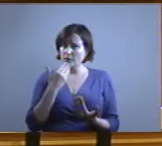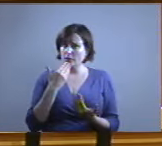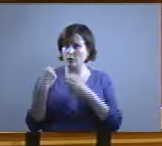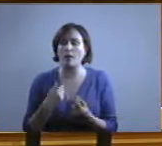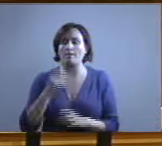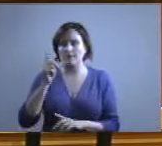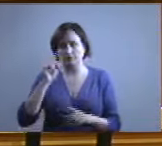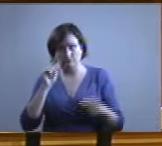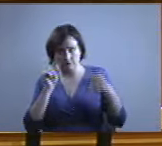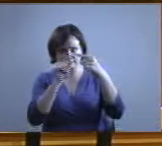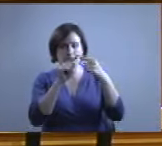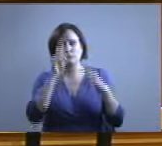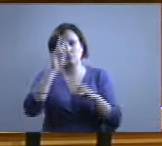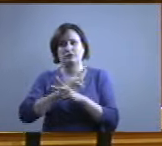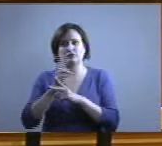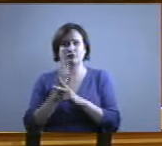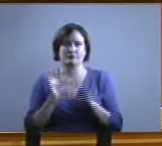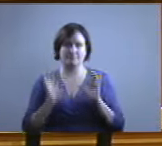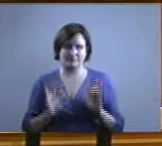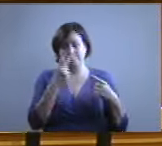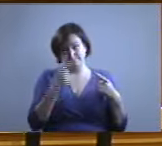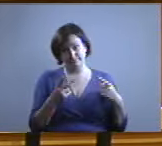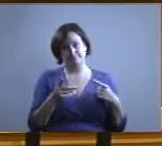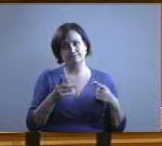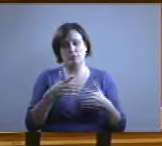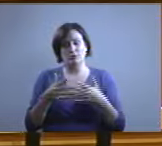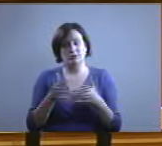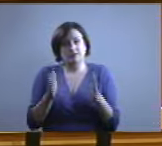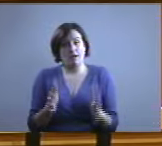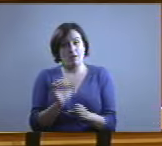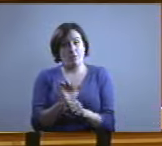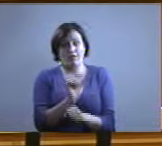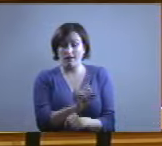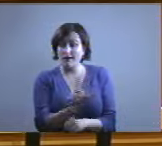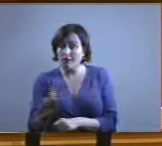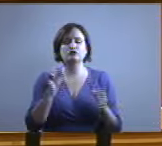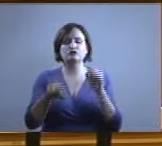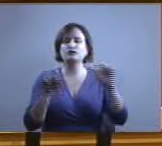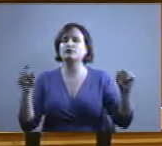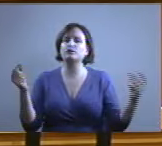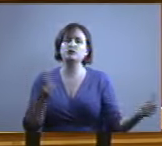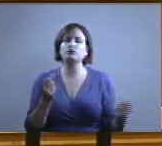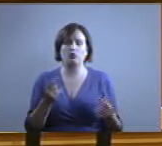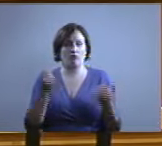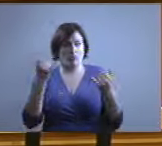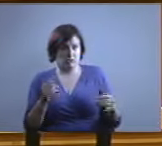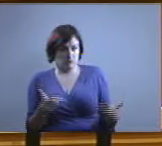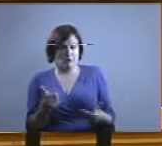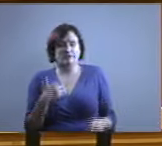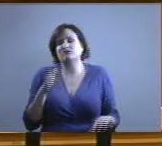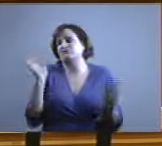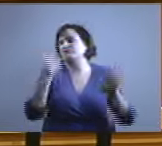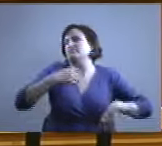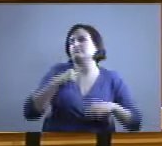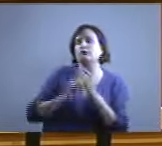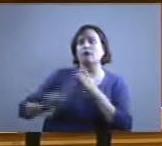they are obliged. The establishment of the council and turn them into a service and get away with